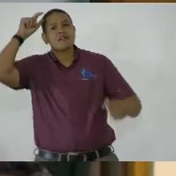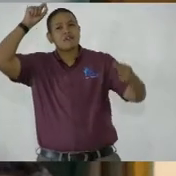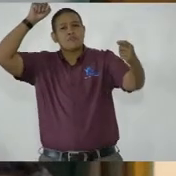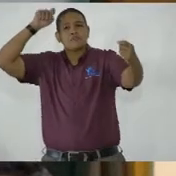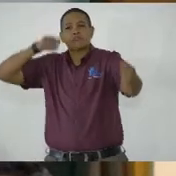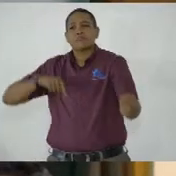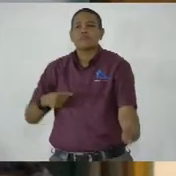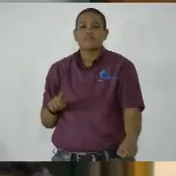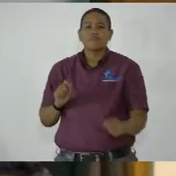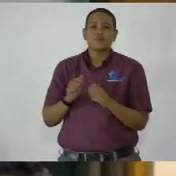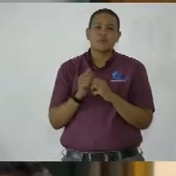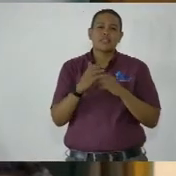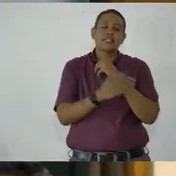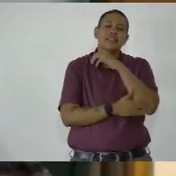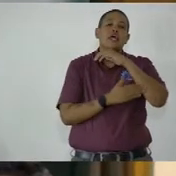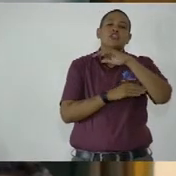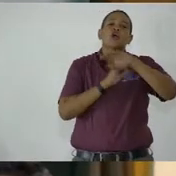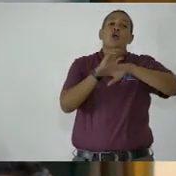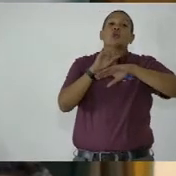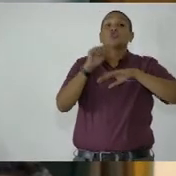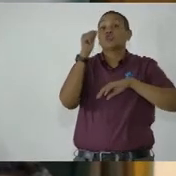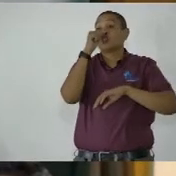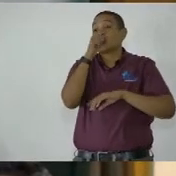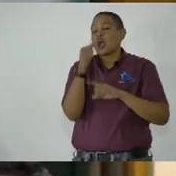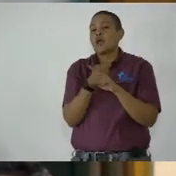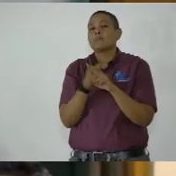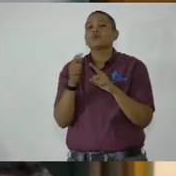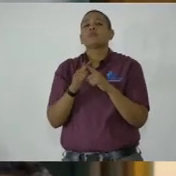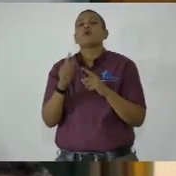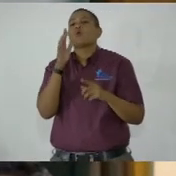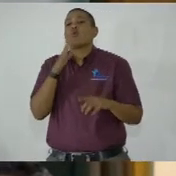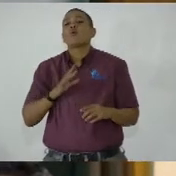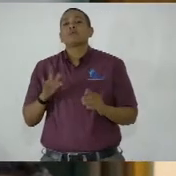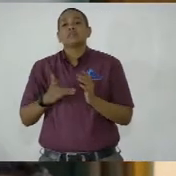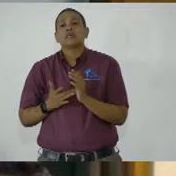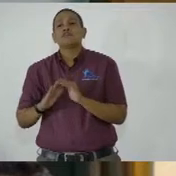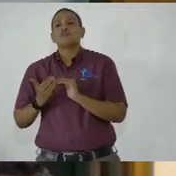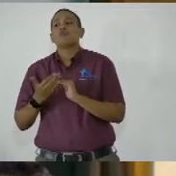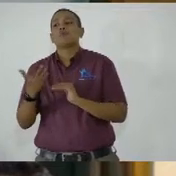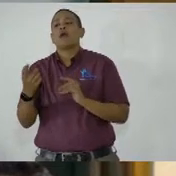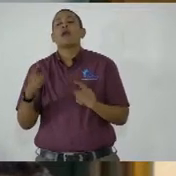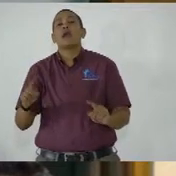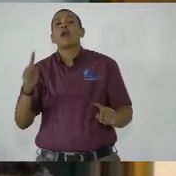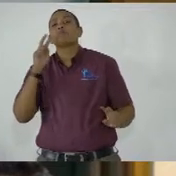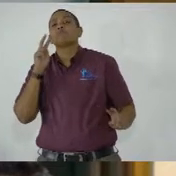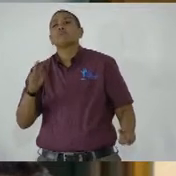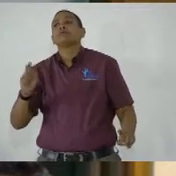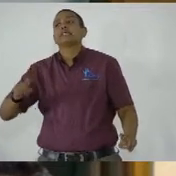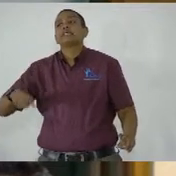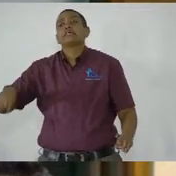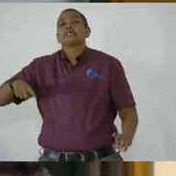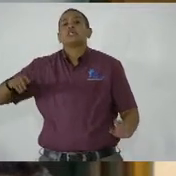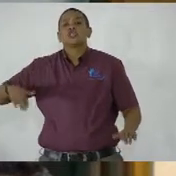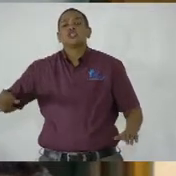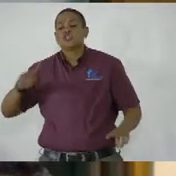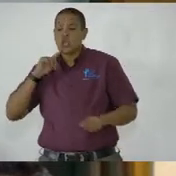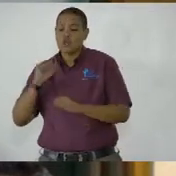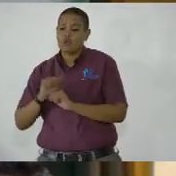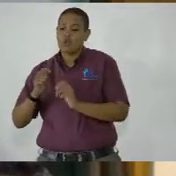understanding with the National Council on Drug Abuse and the Women's Centre of Jamaica, as addressing the needs of these children